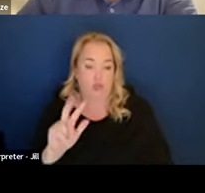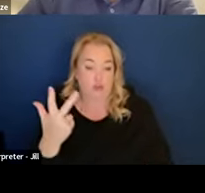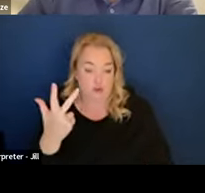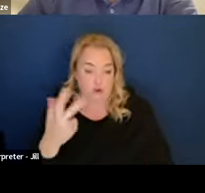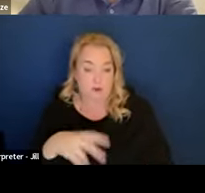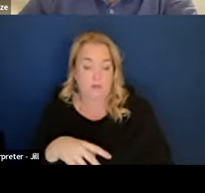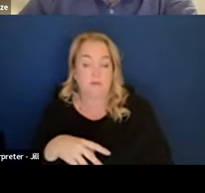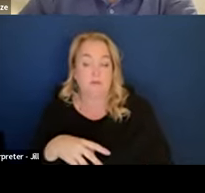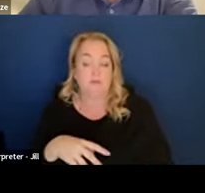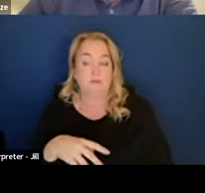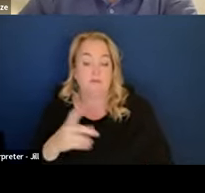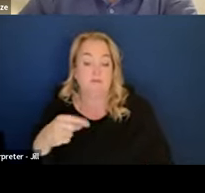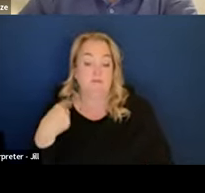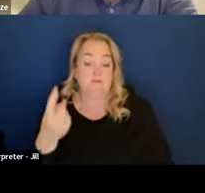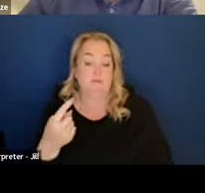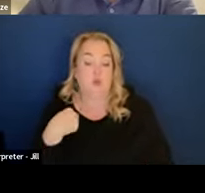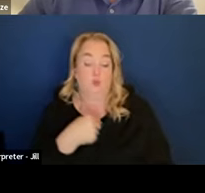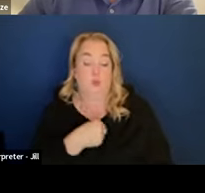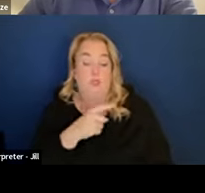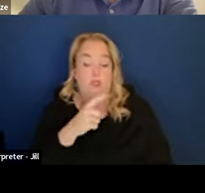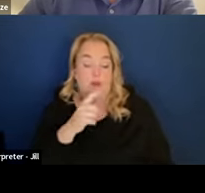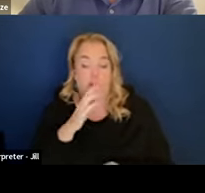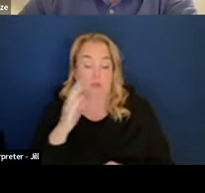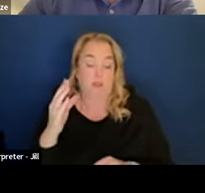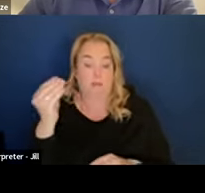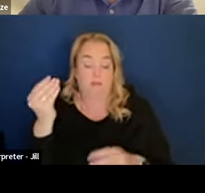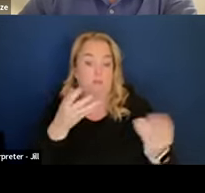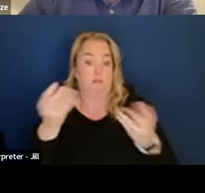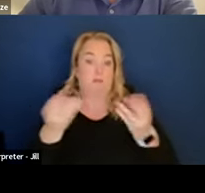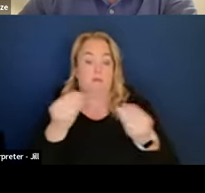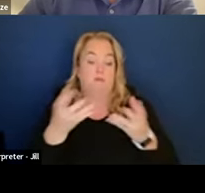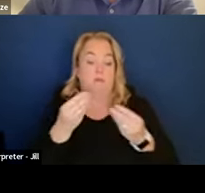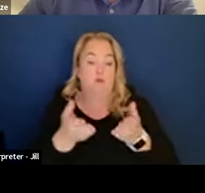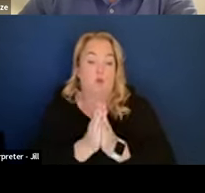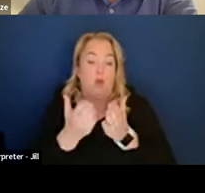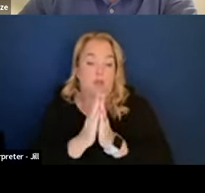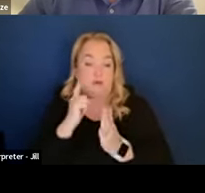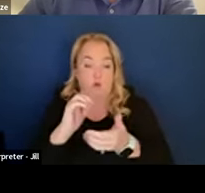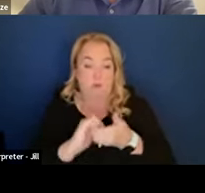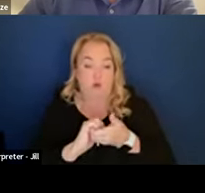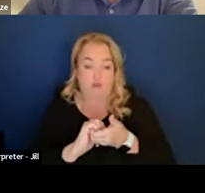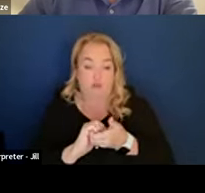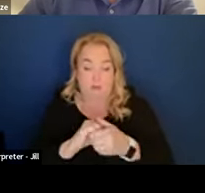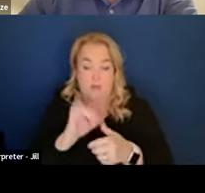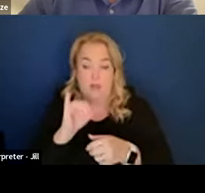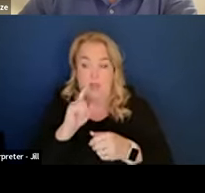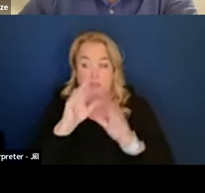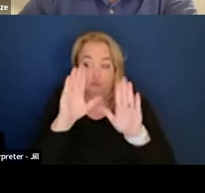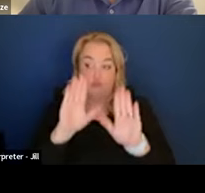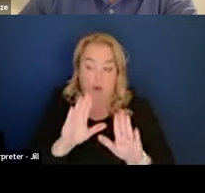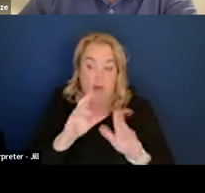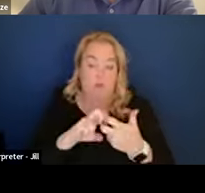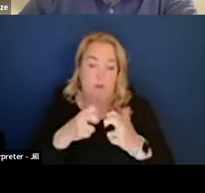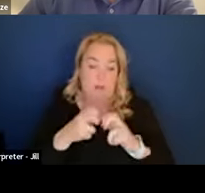And since our launch, we have been inundated with partnership requests. It's a great problem and a great